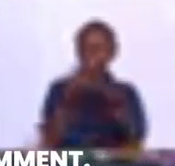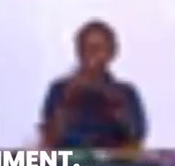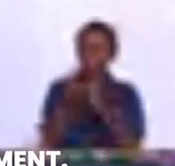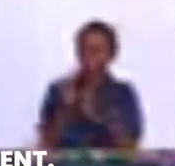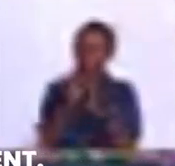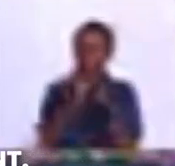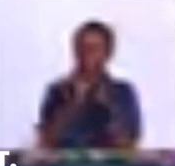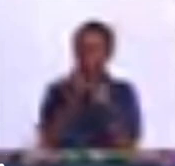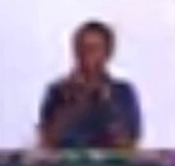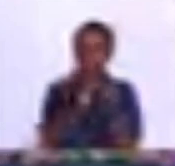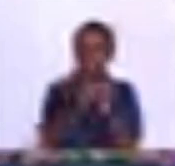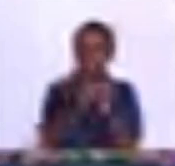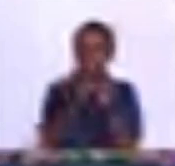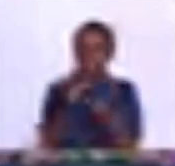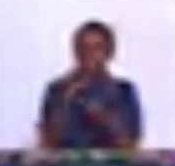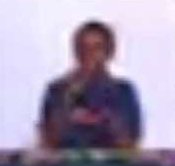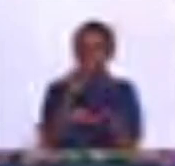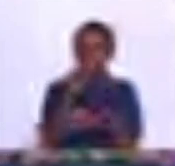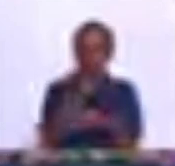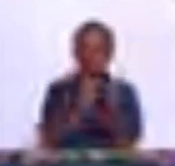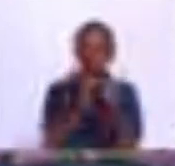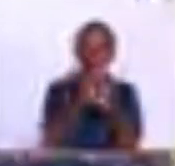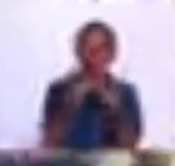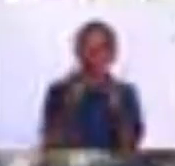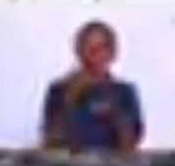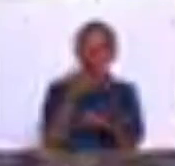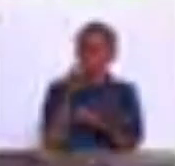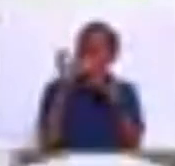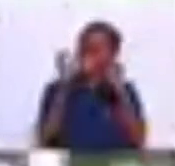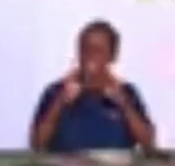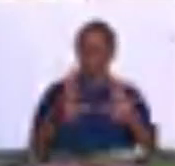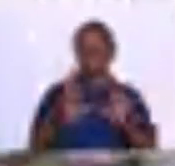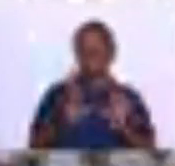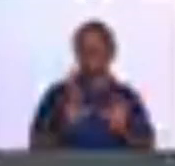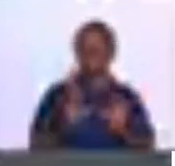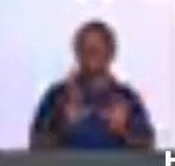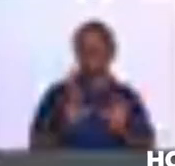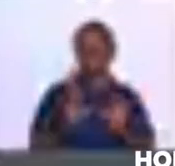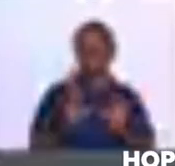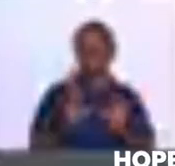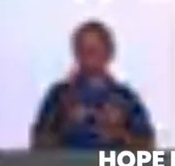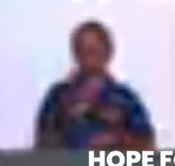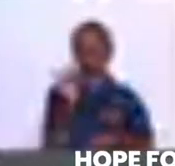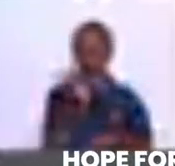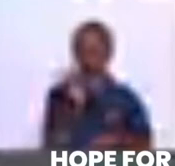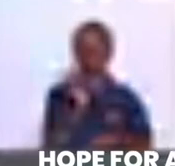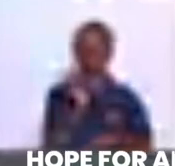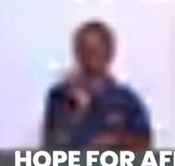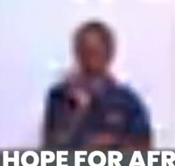to speak, and you don't speak. Don't say anything. No.